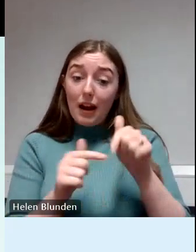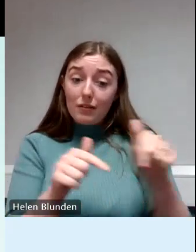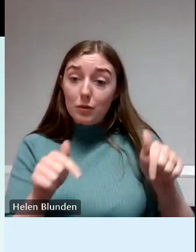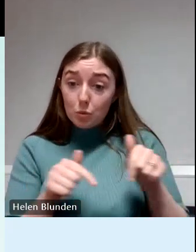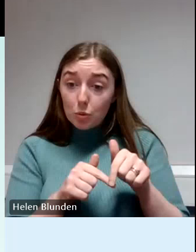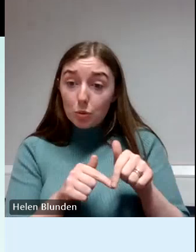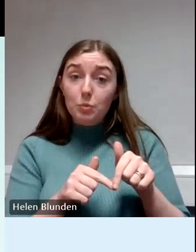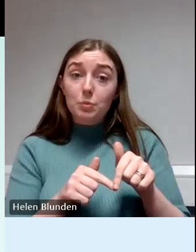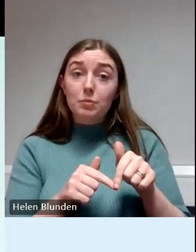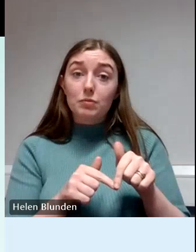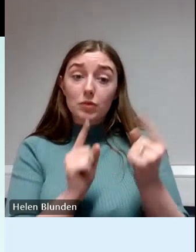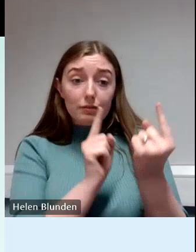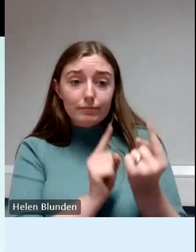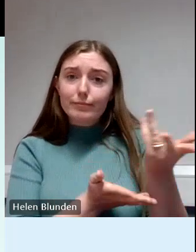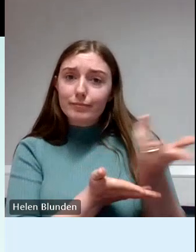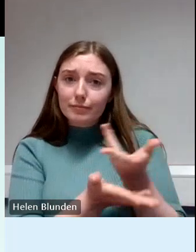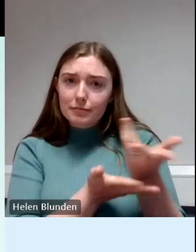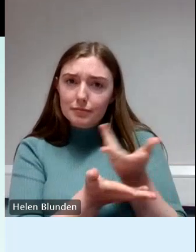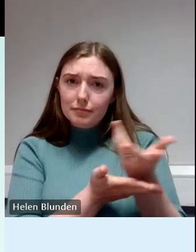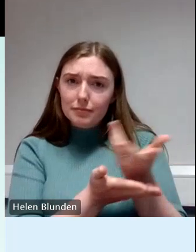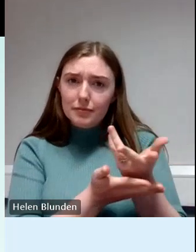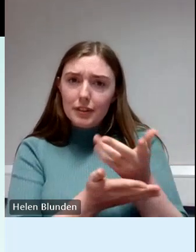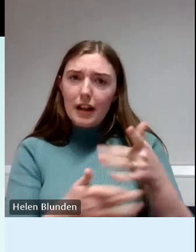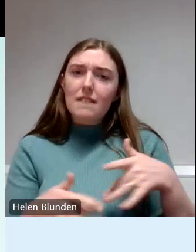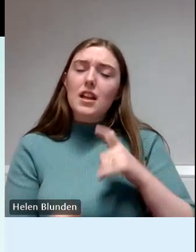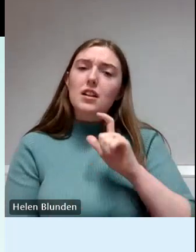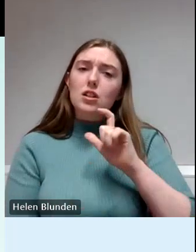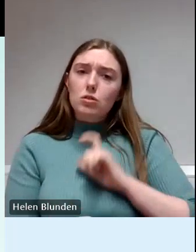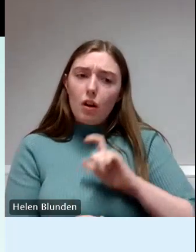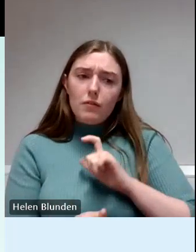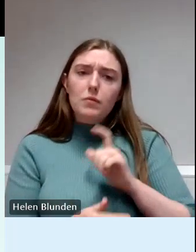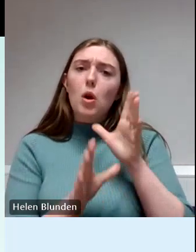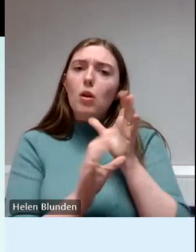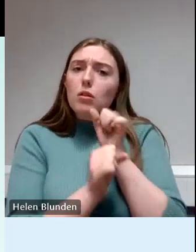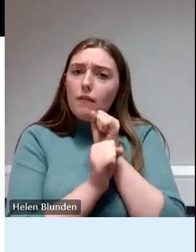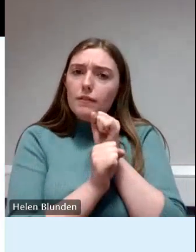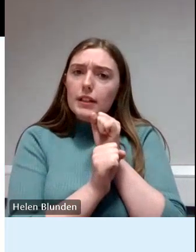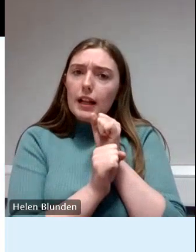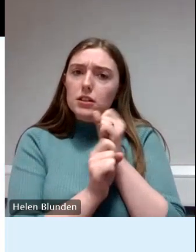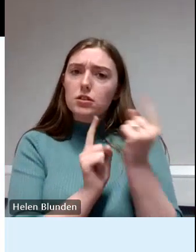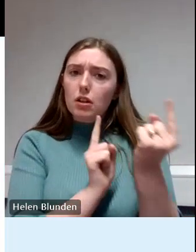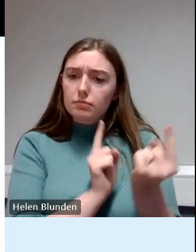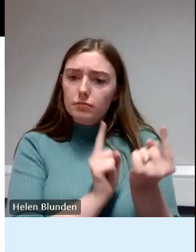bite in the confidential surrounding.